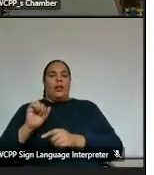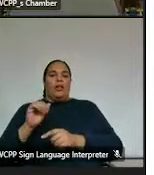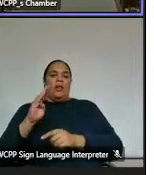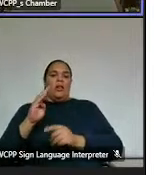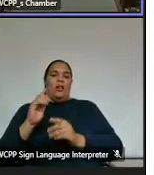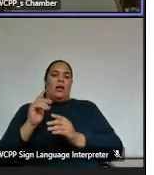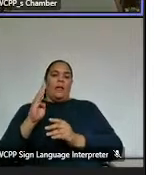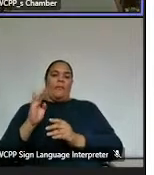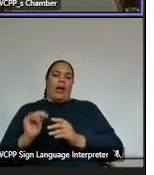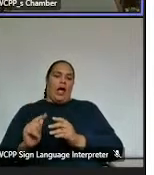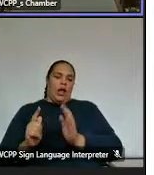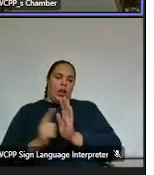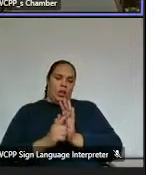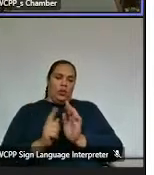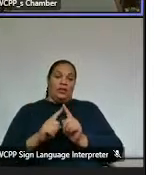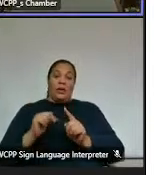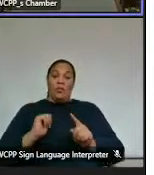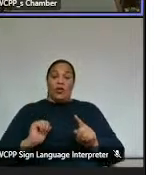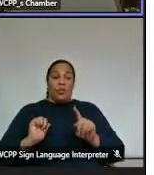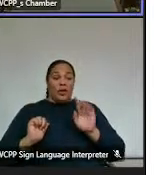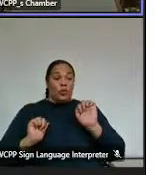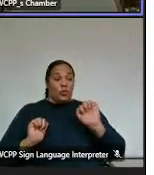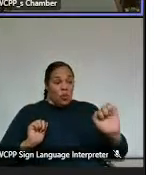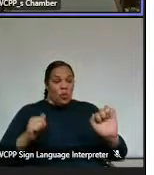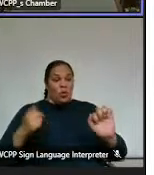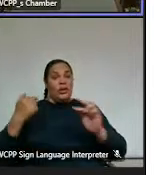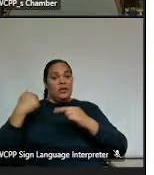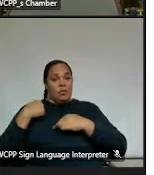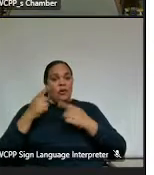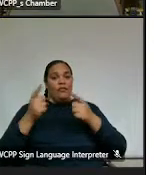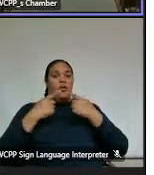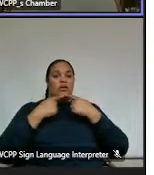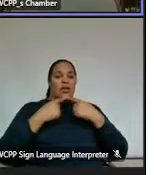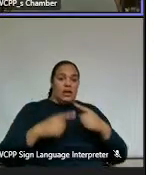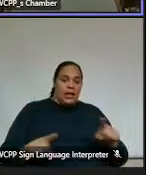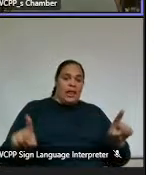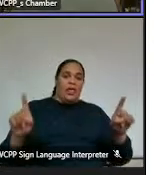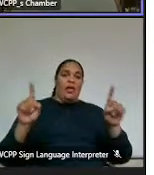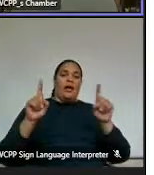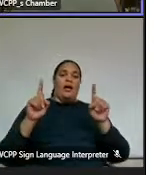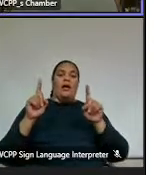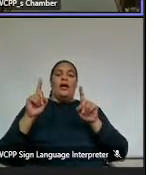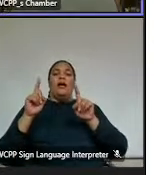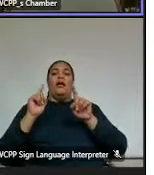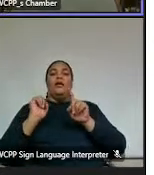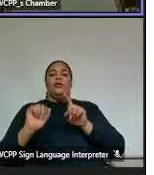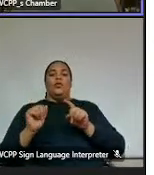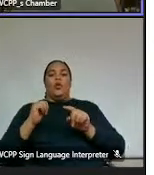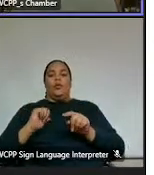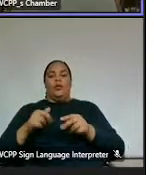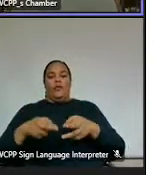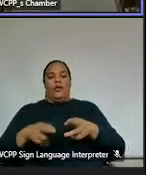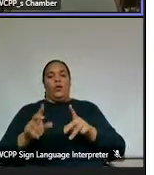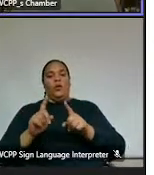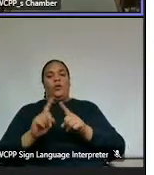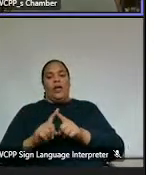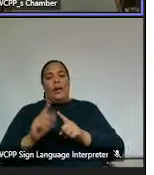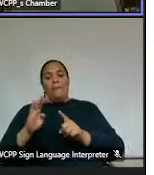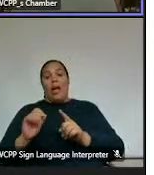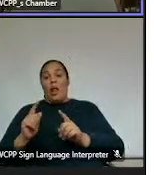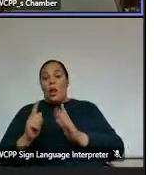A municipality will be responsible for declaring a municipal road under its bylaws, and the province may